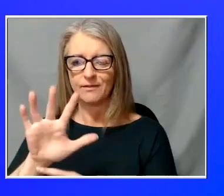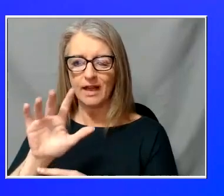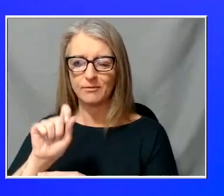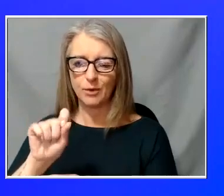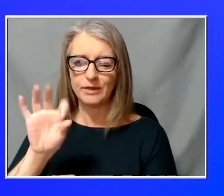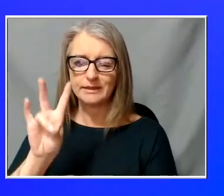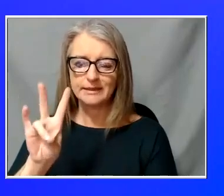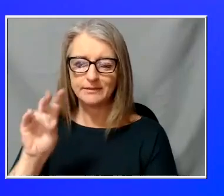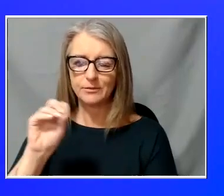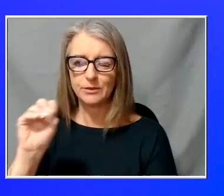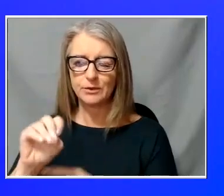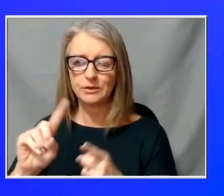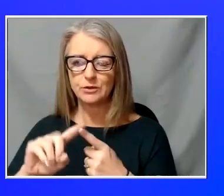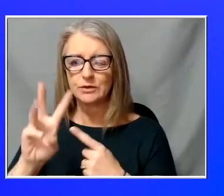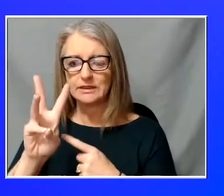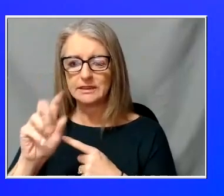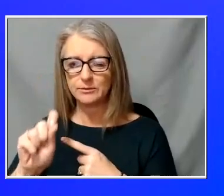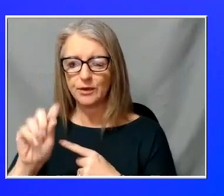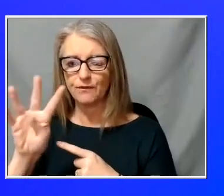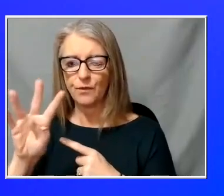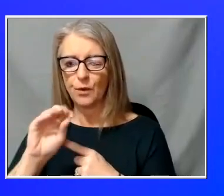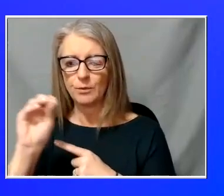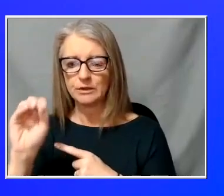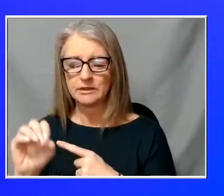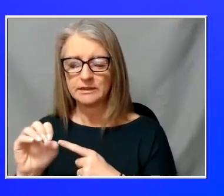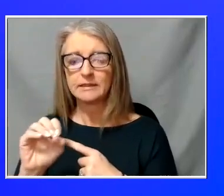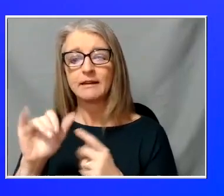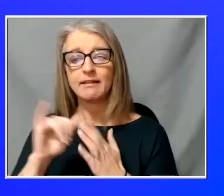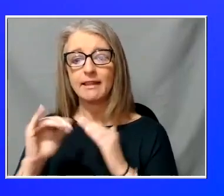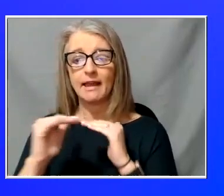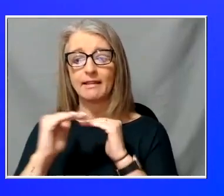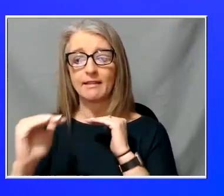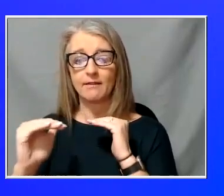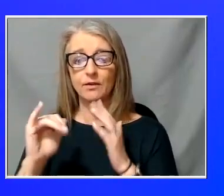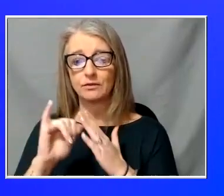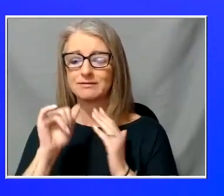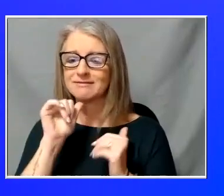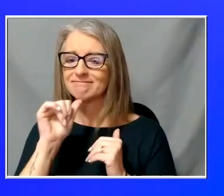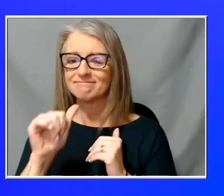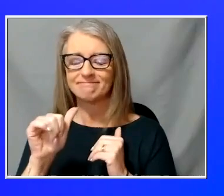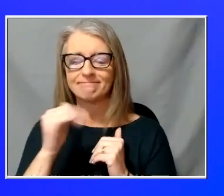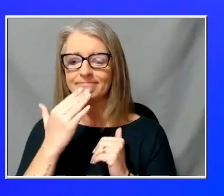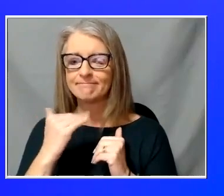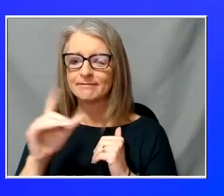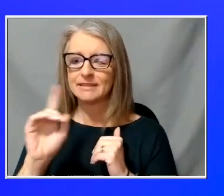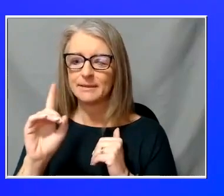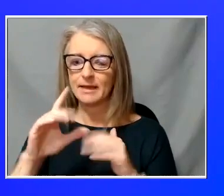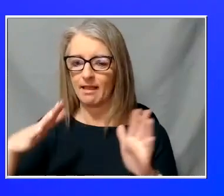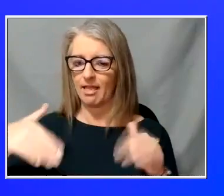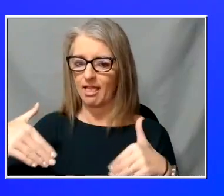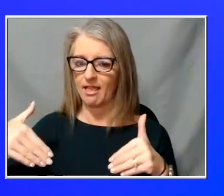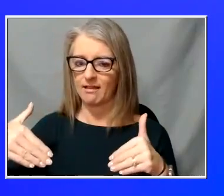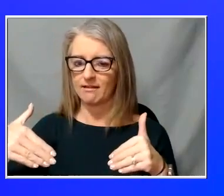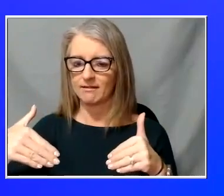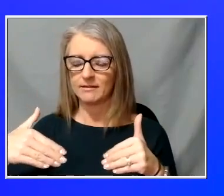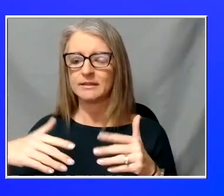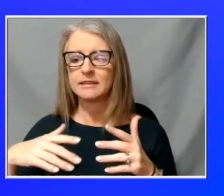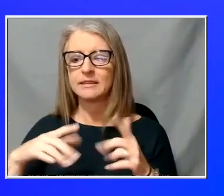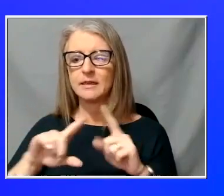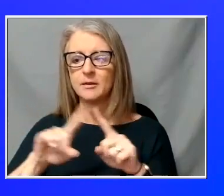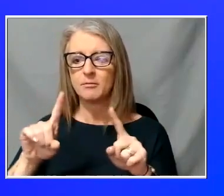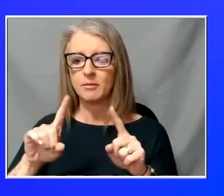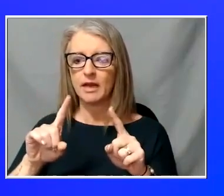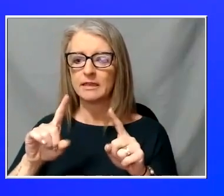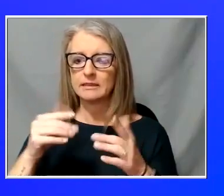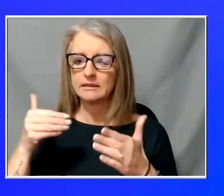5.7% to 6.4%. So at this level, it's not a diabetes yet, right? So, but it's a